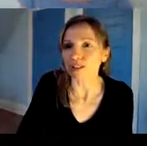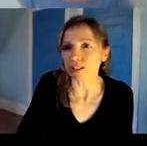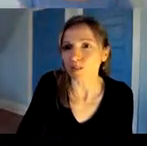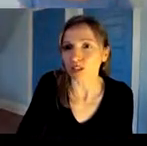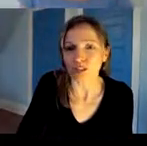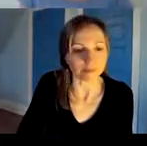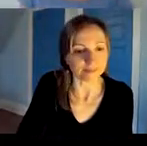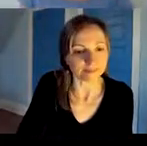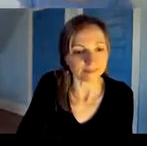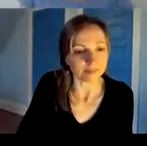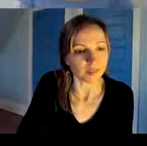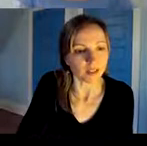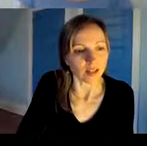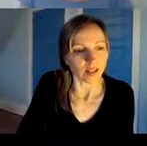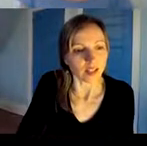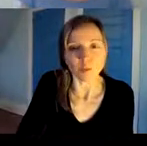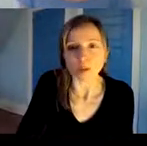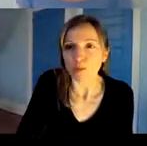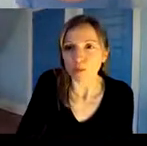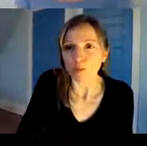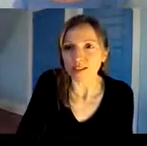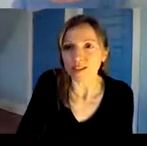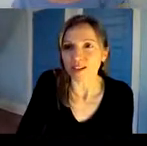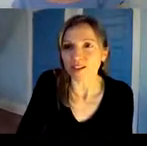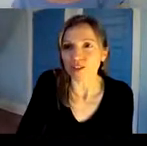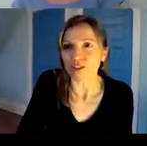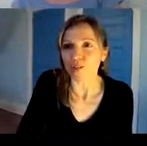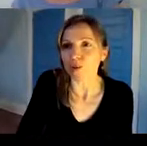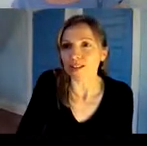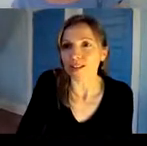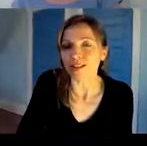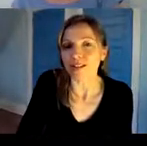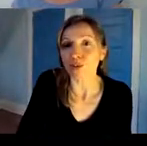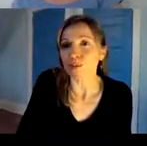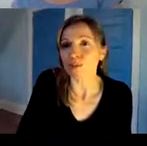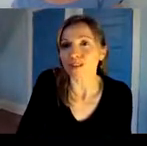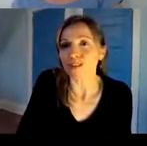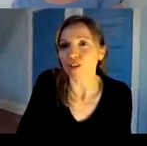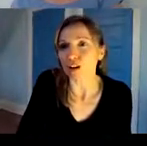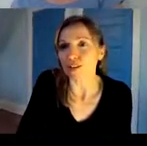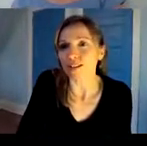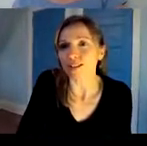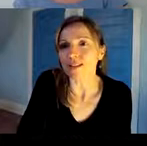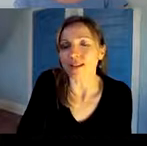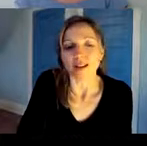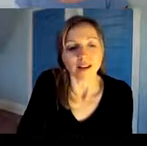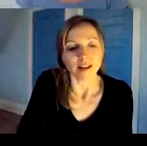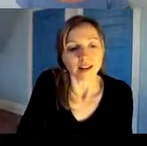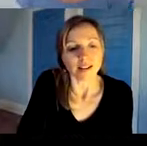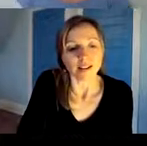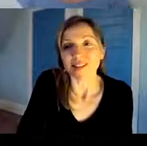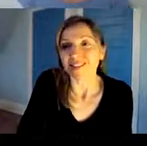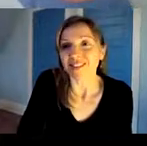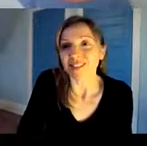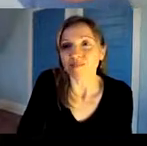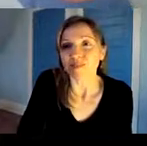shelter, nesting material. Despite their beauty and their ecological importance, they're underrepresented in our gardens